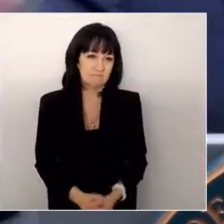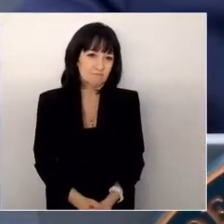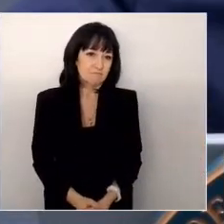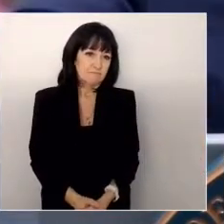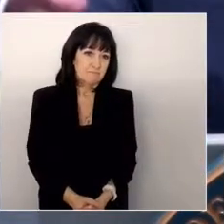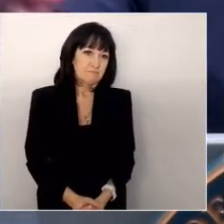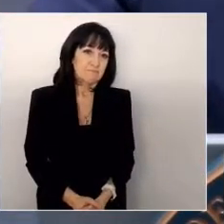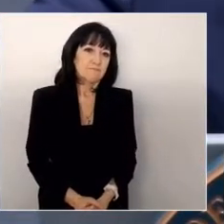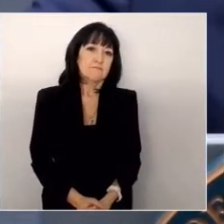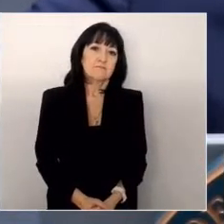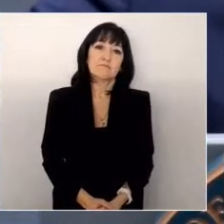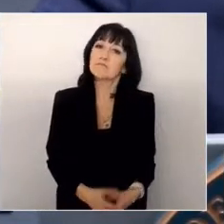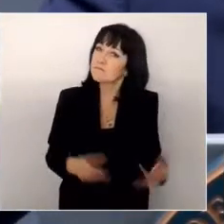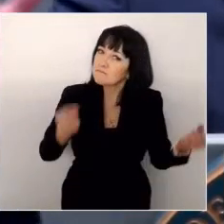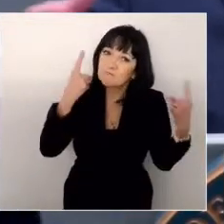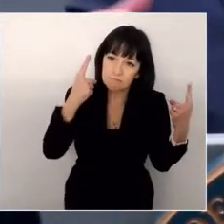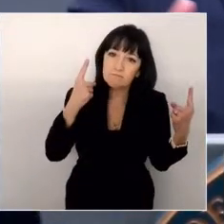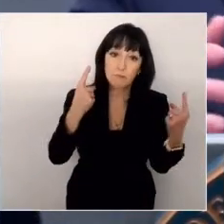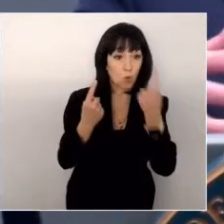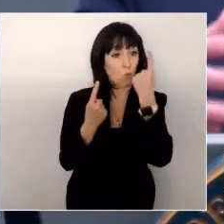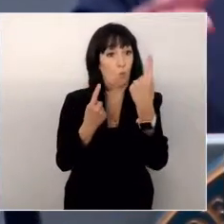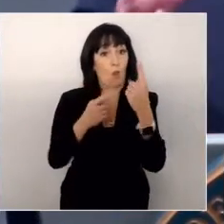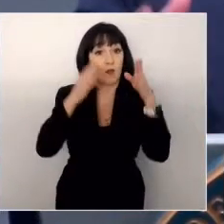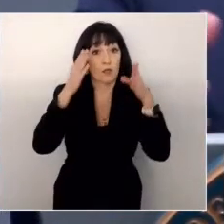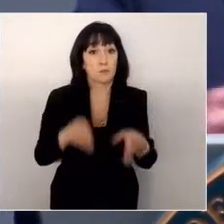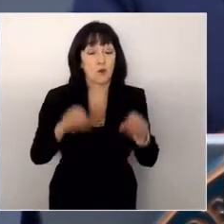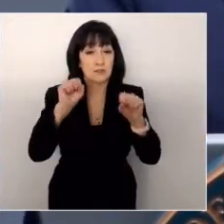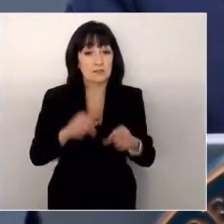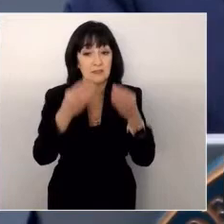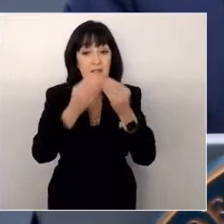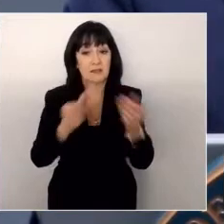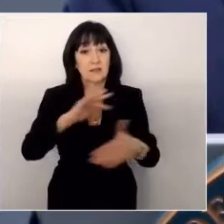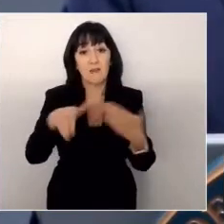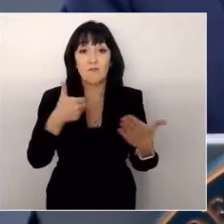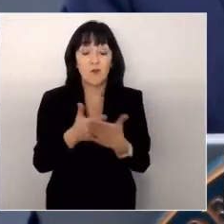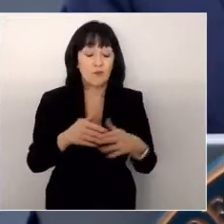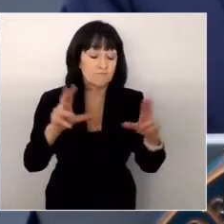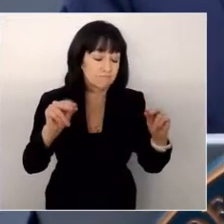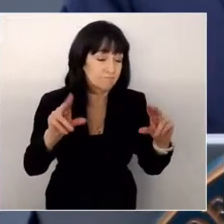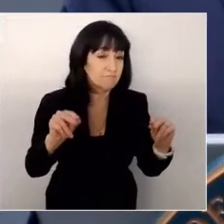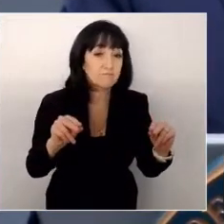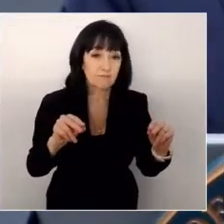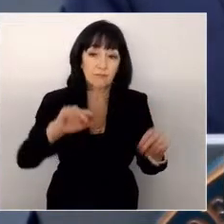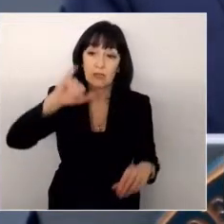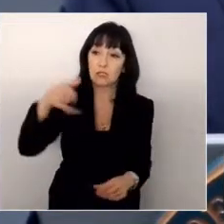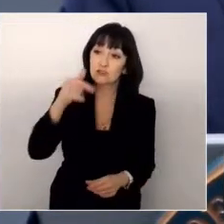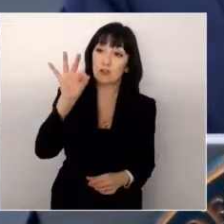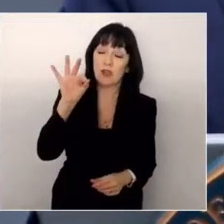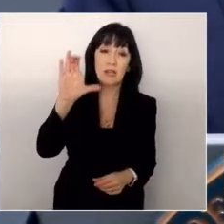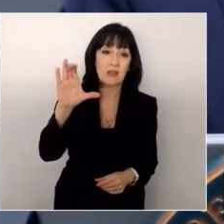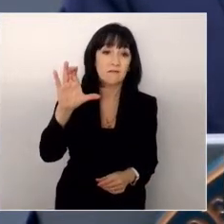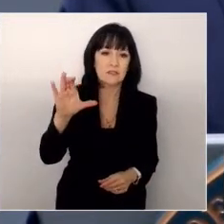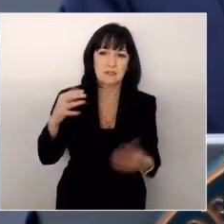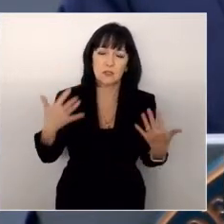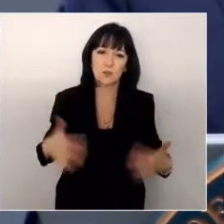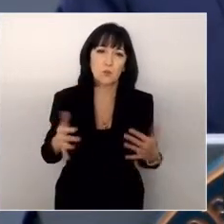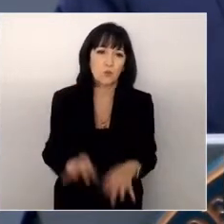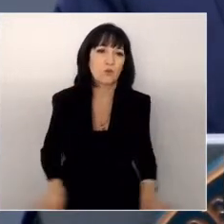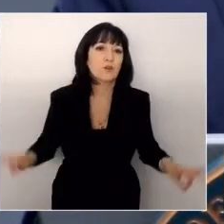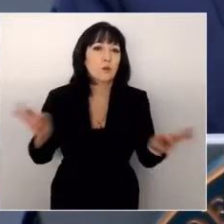And it takes all of us, we know that. But the JFC does so much of that important work. We